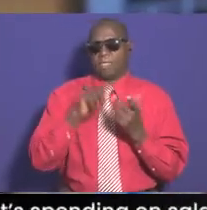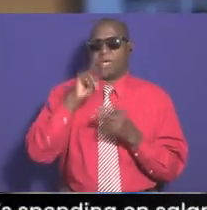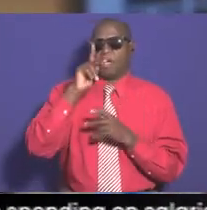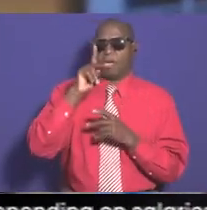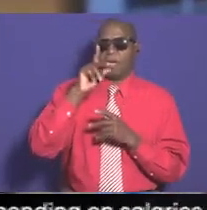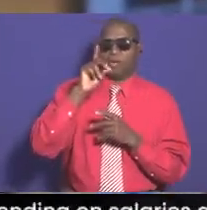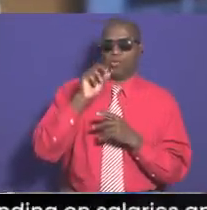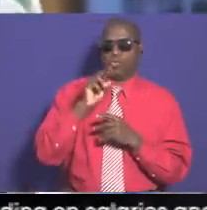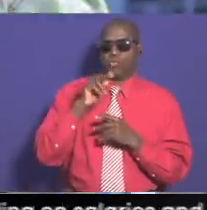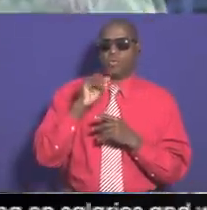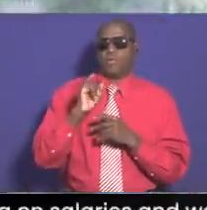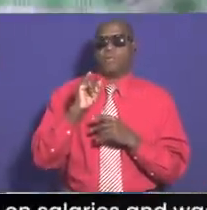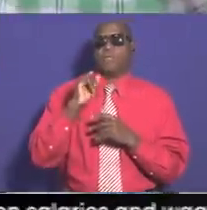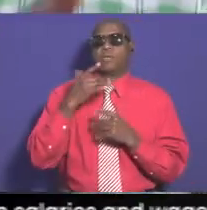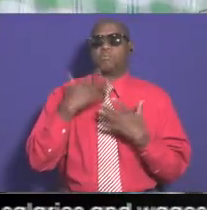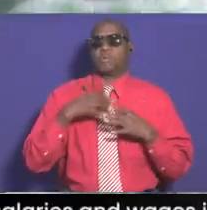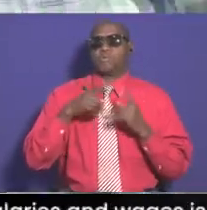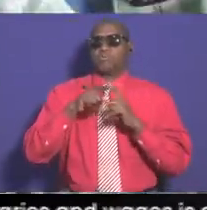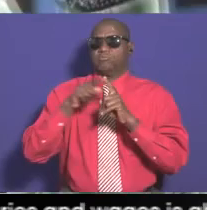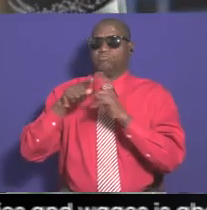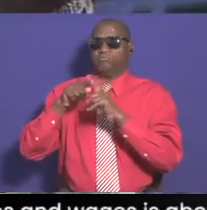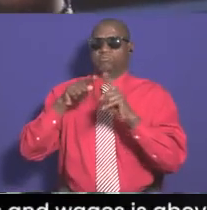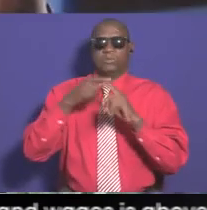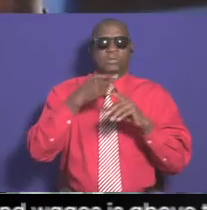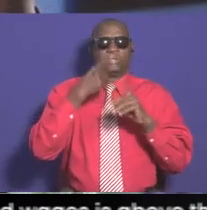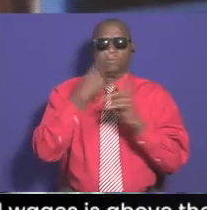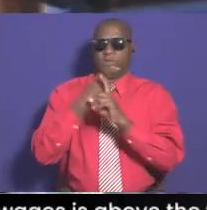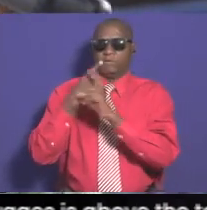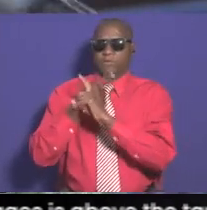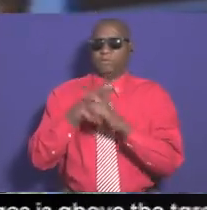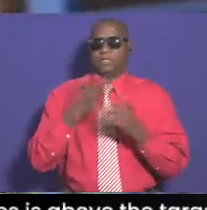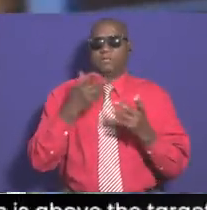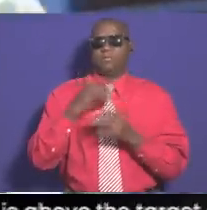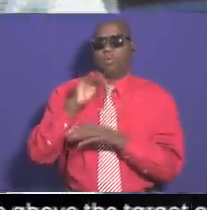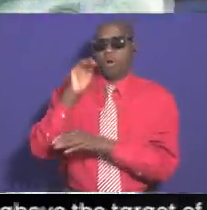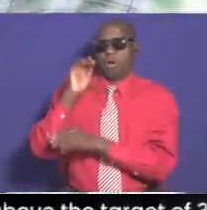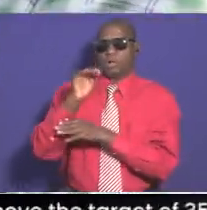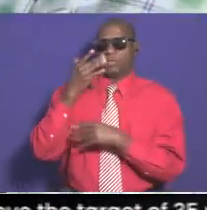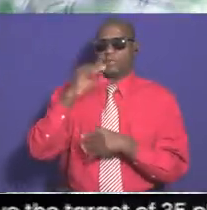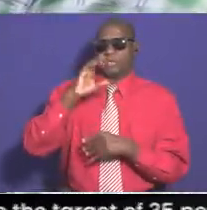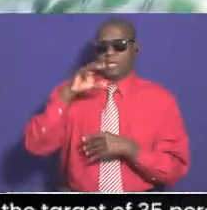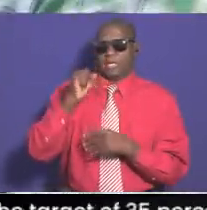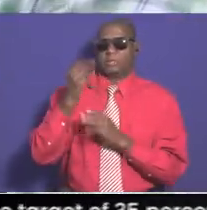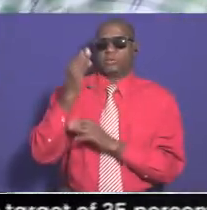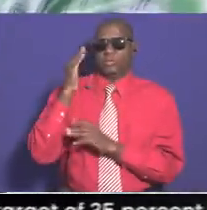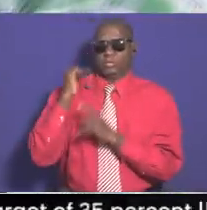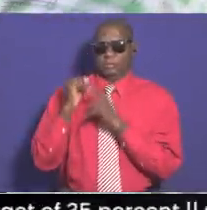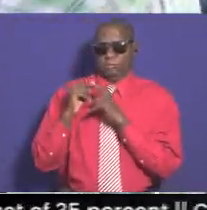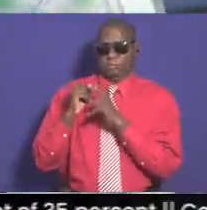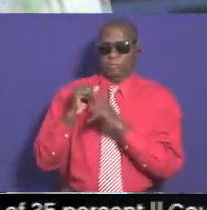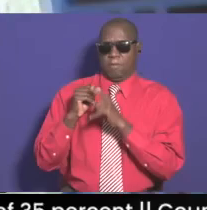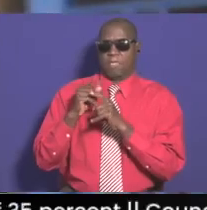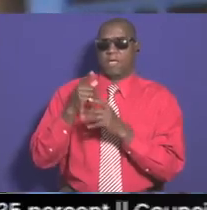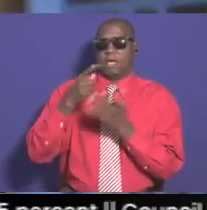uko Mare. Watu wanauawa kila uchao. Nimemwambia mheshimiwa Kindiki, my friend, tulipigia serikali hii kura,